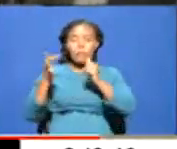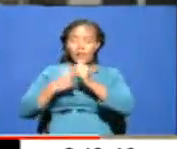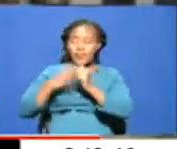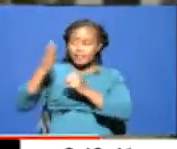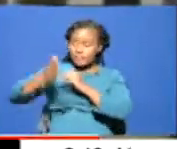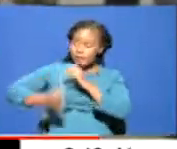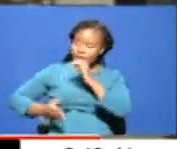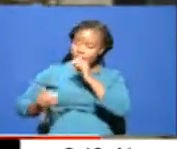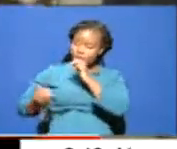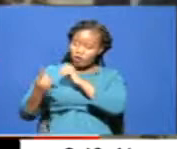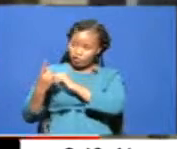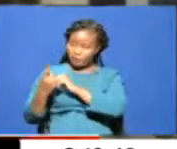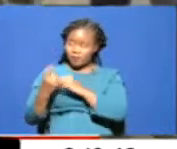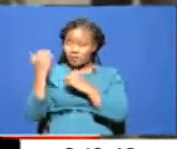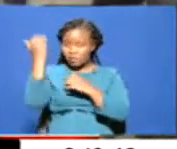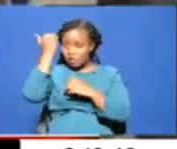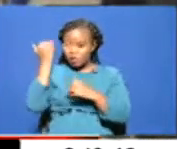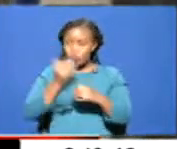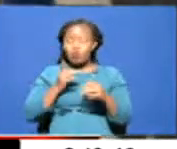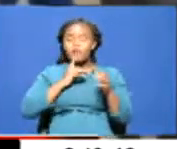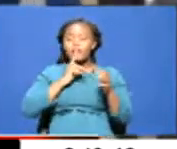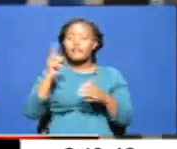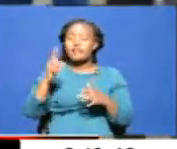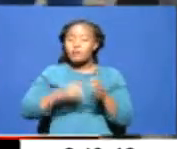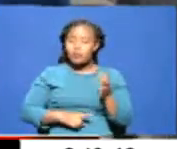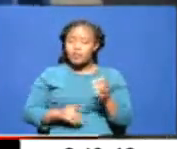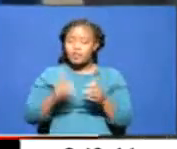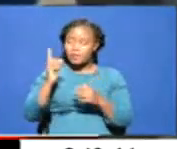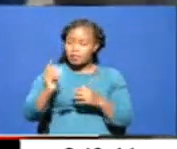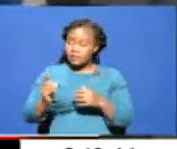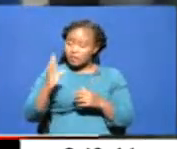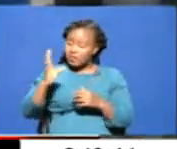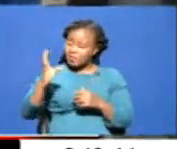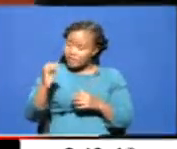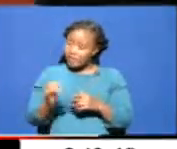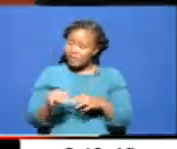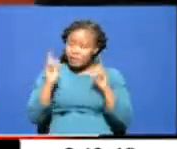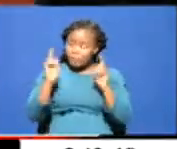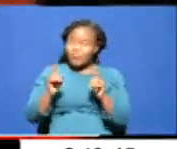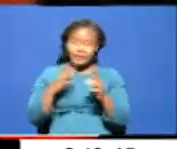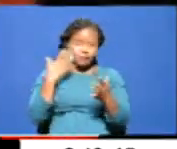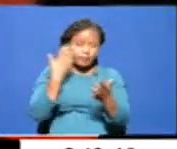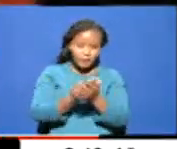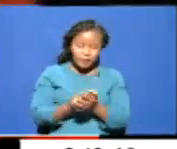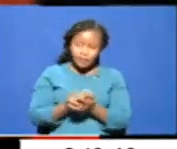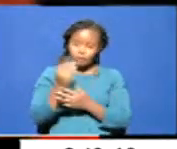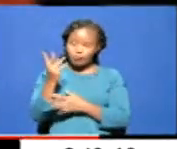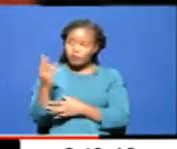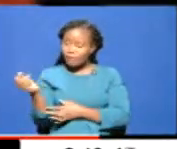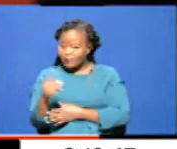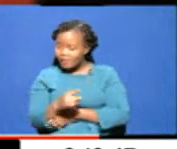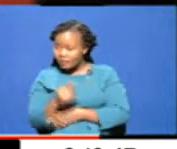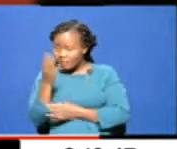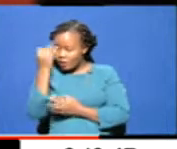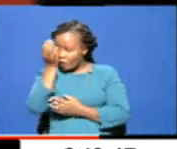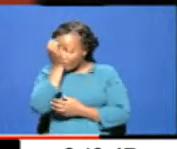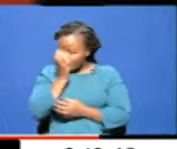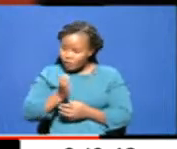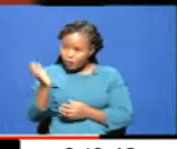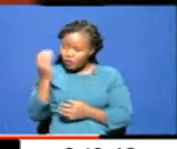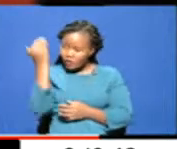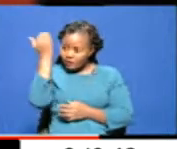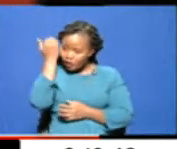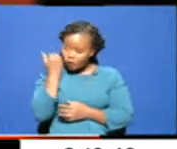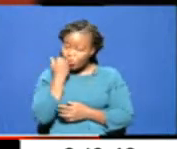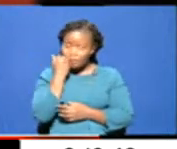sentenced the Director of Criminal Investigations, George Kinoti, to 4 months in prison for contempt of court. This prompted